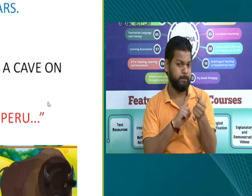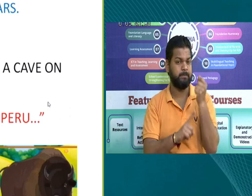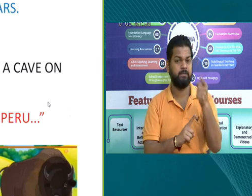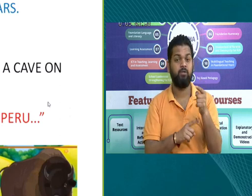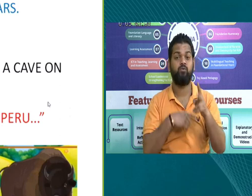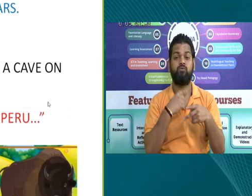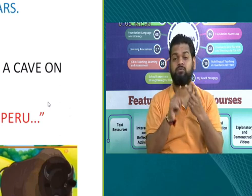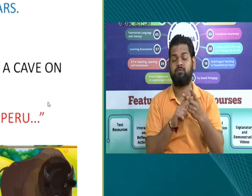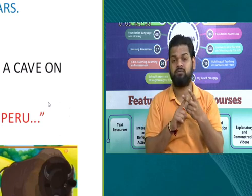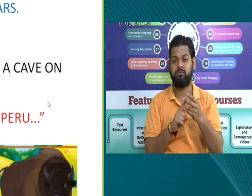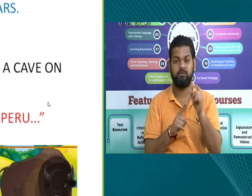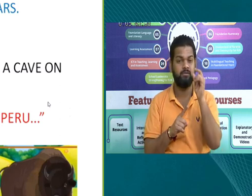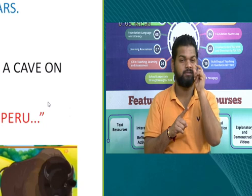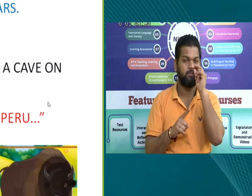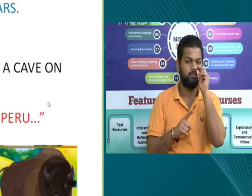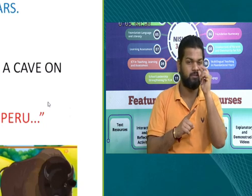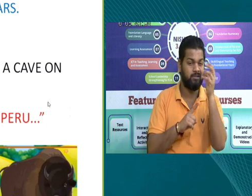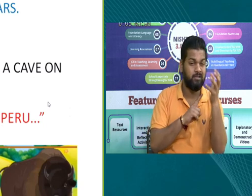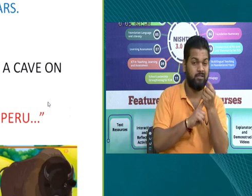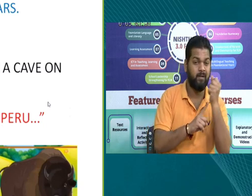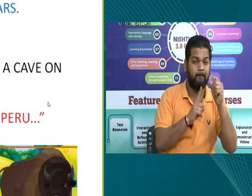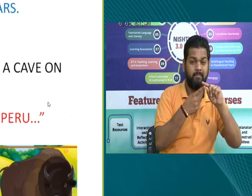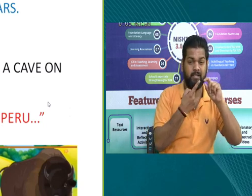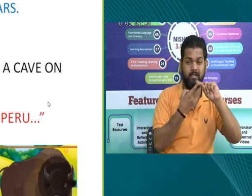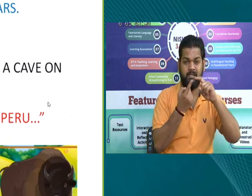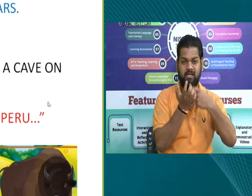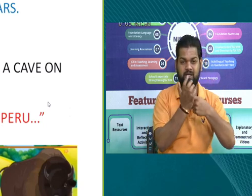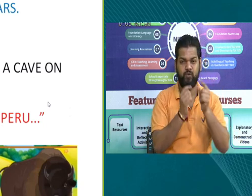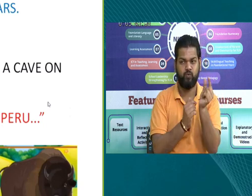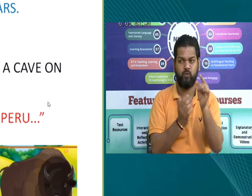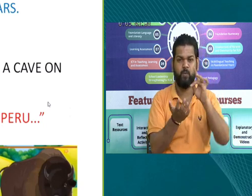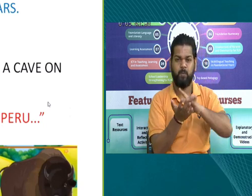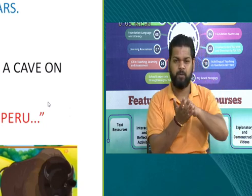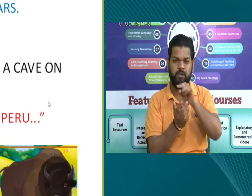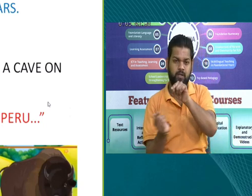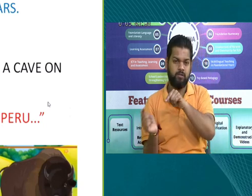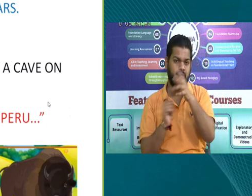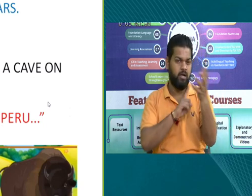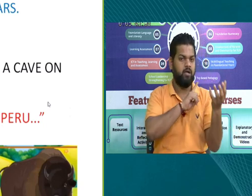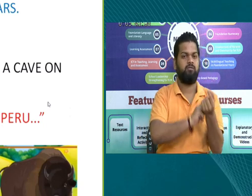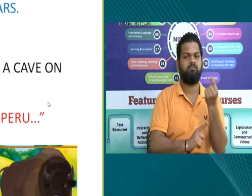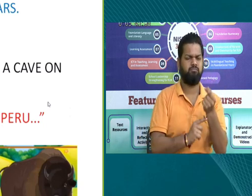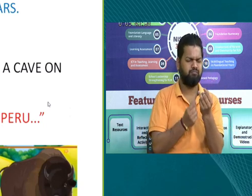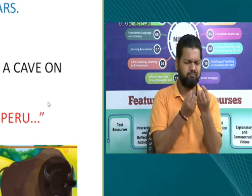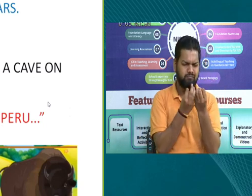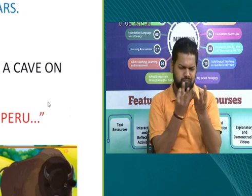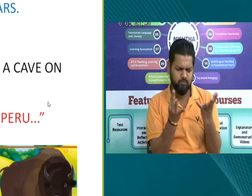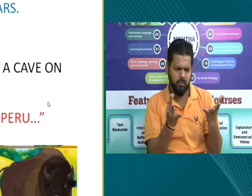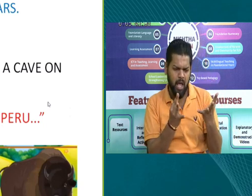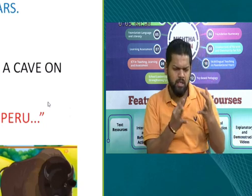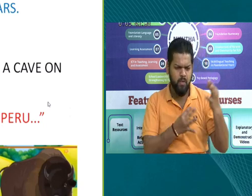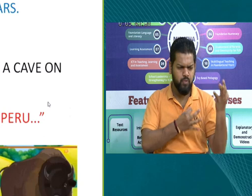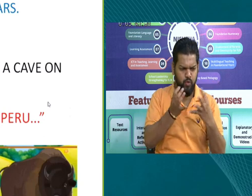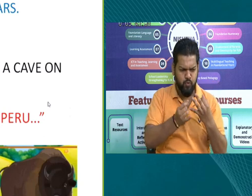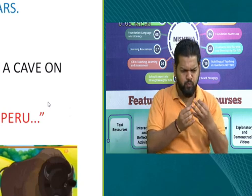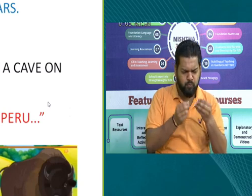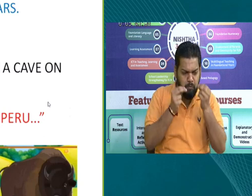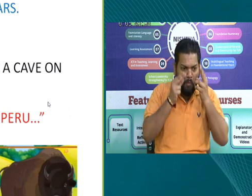700-year-old cattaloo from Peru. Such strange things, such weird things he just collected.